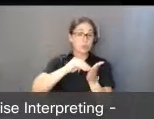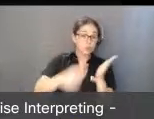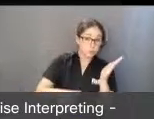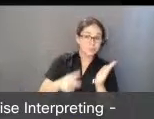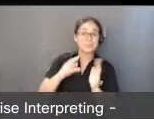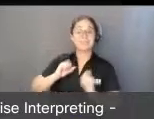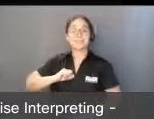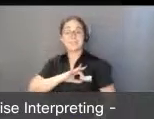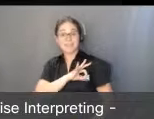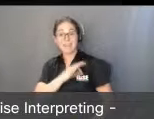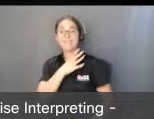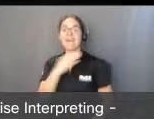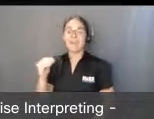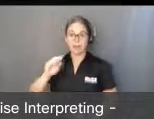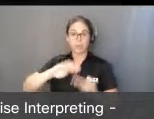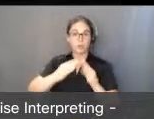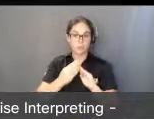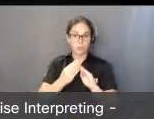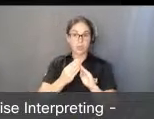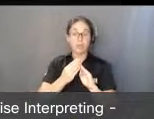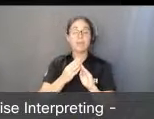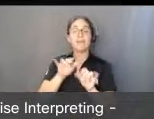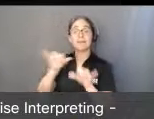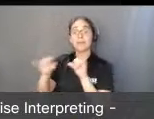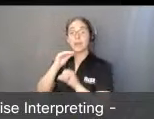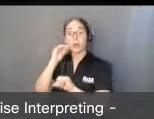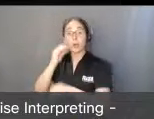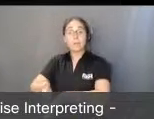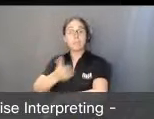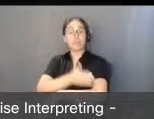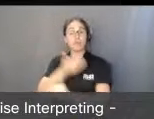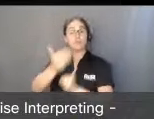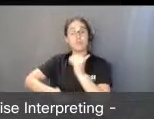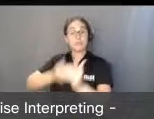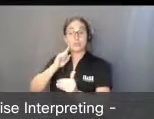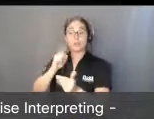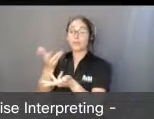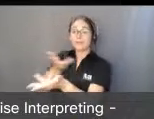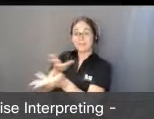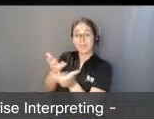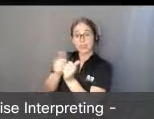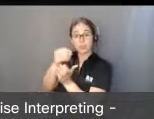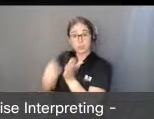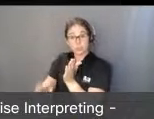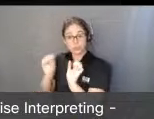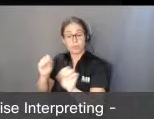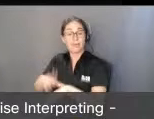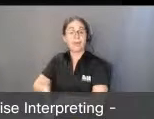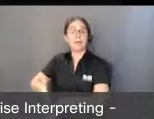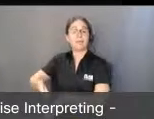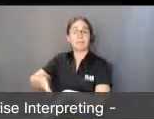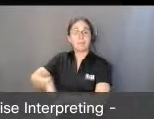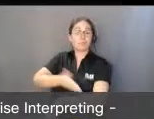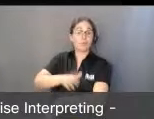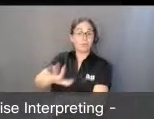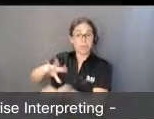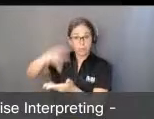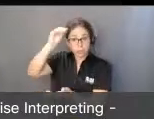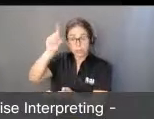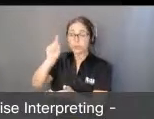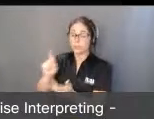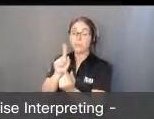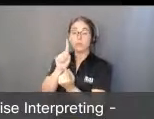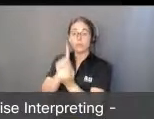community. Remote learning improved procedures to engage students in learning and participation. Students should be able to meet individually